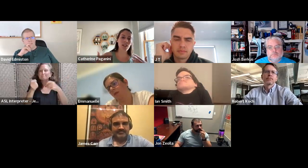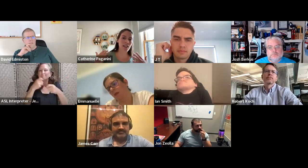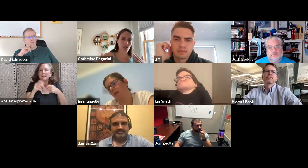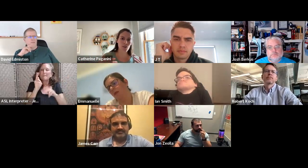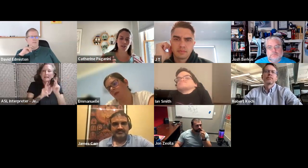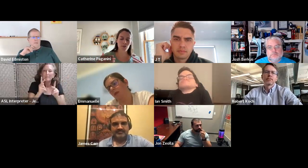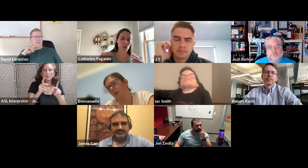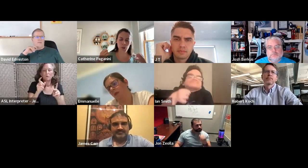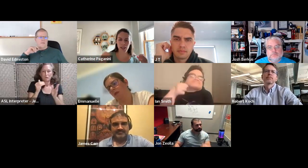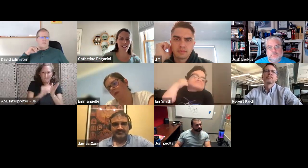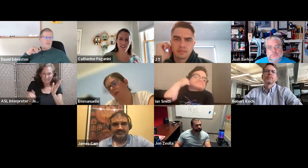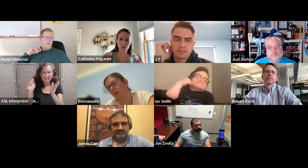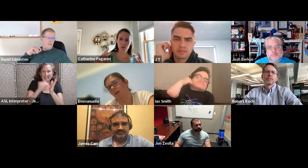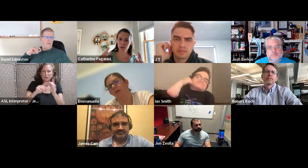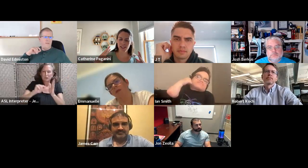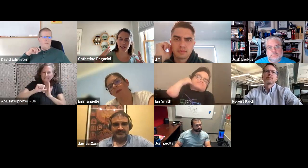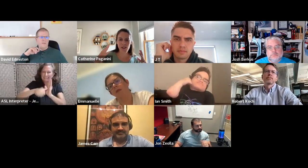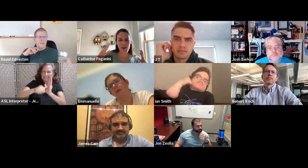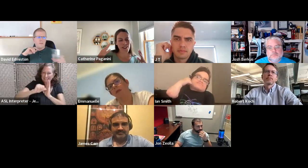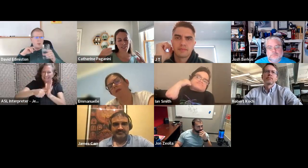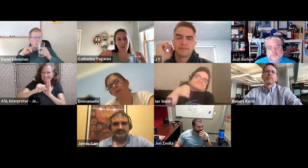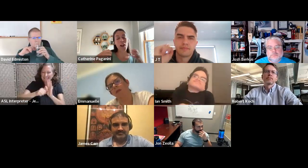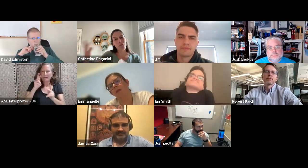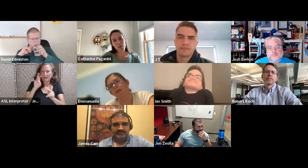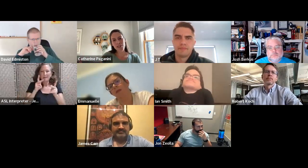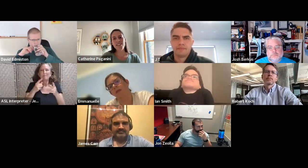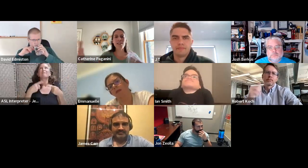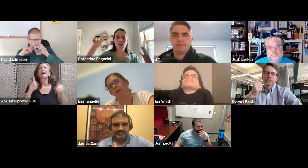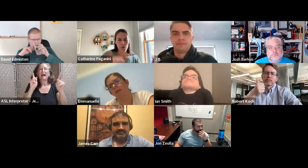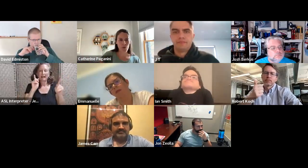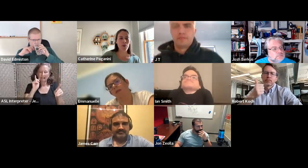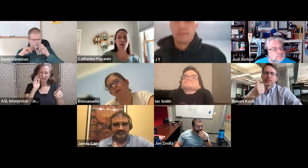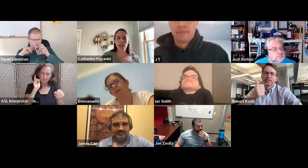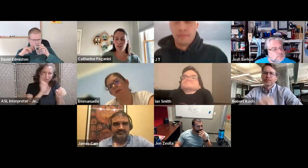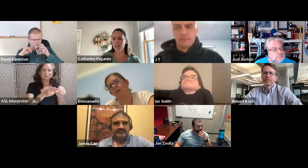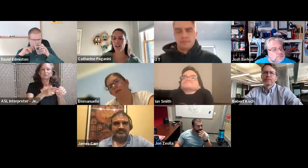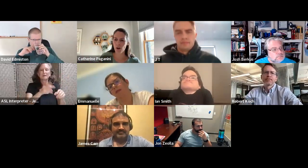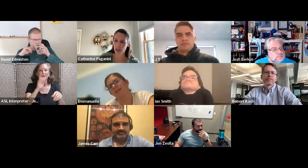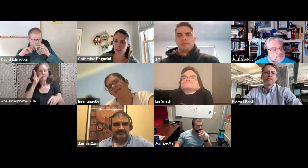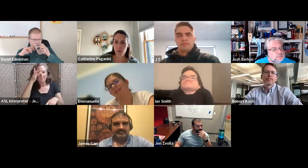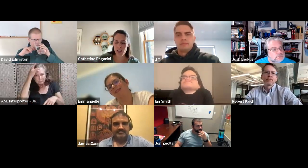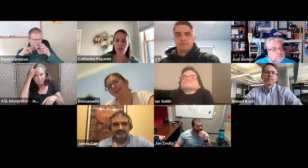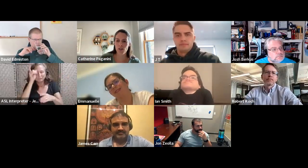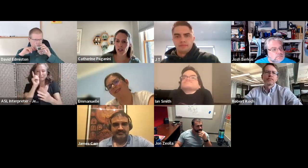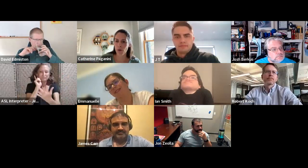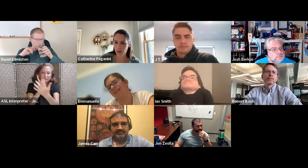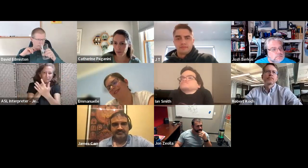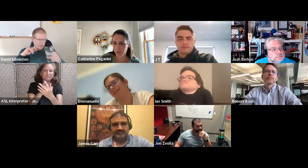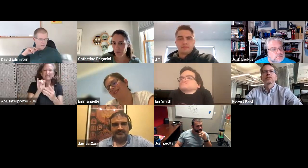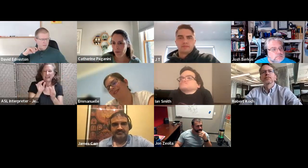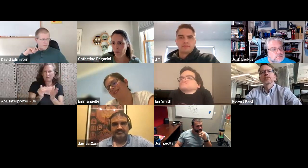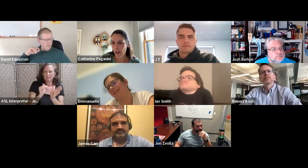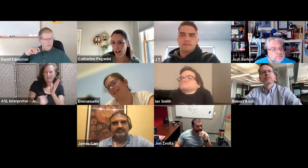repeat. We need to repeat it until enough people see it, people remember, right? So it's like always repetition is really